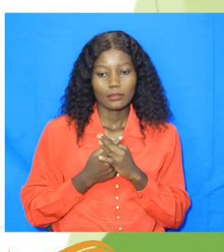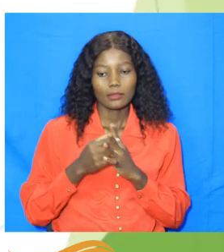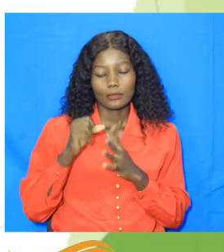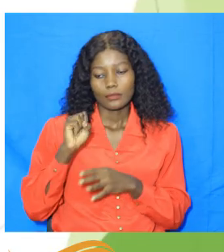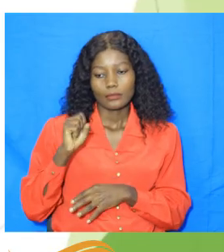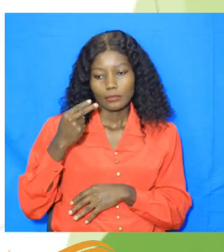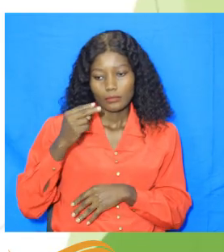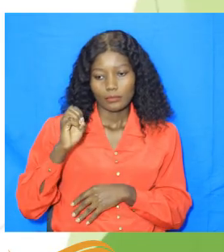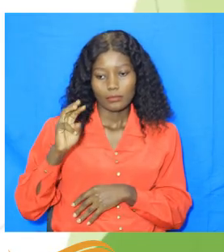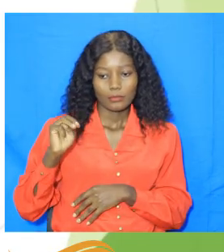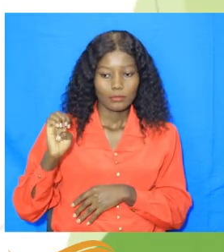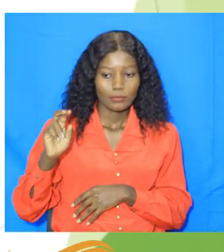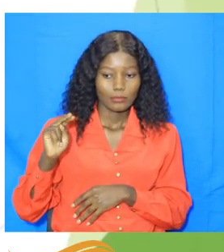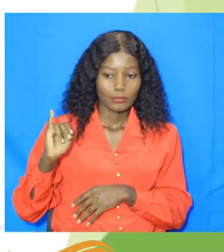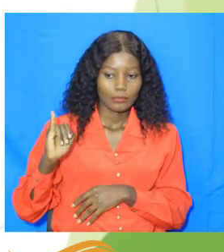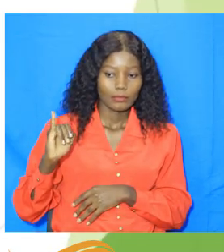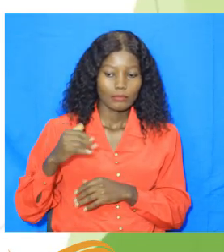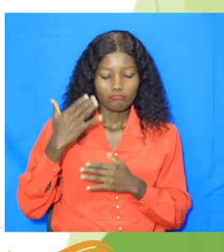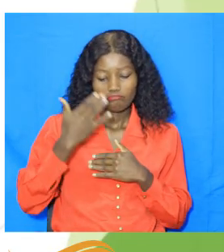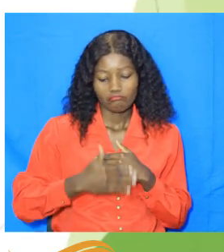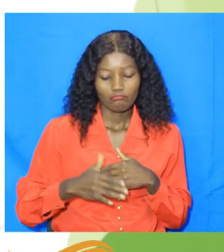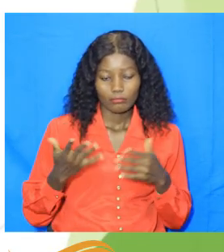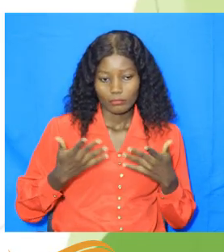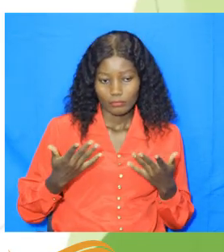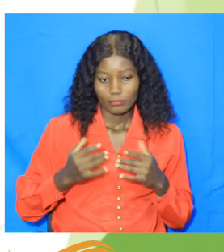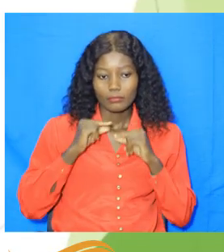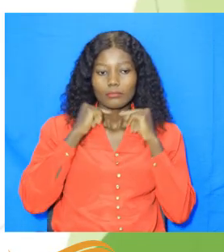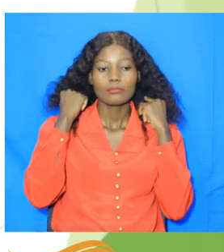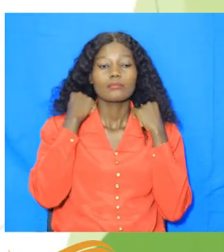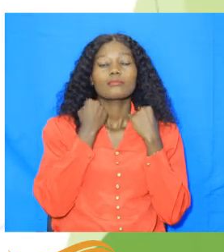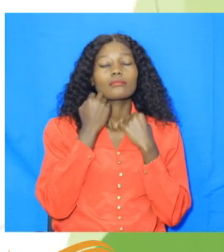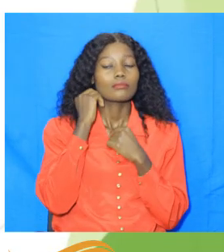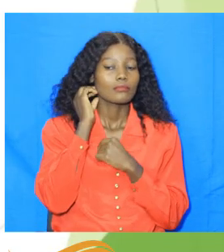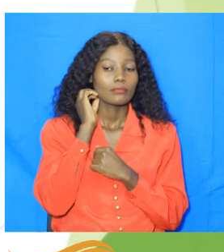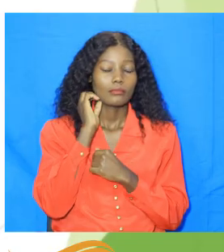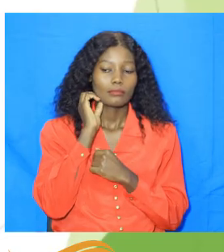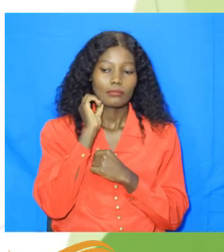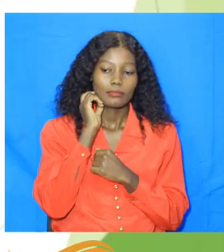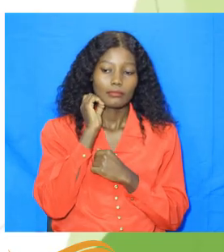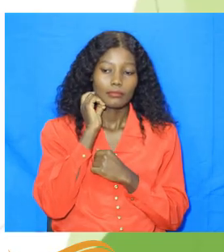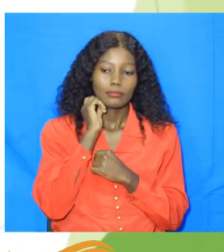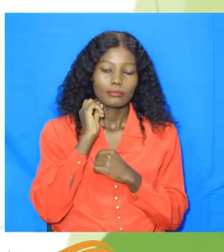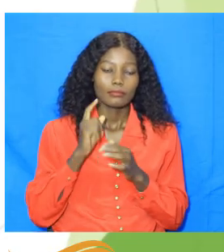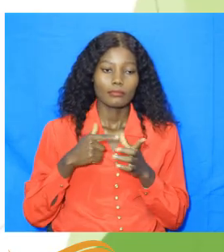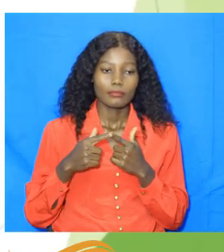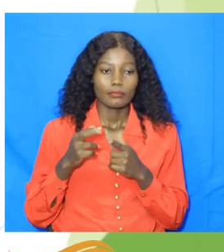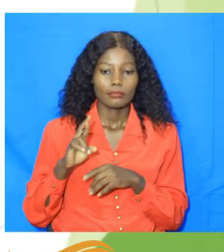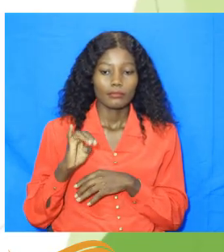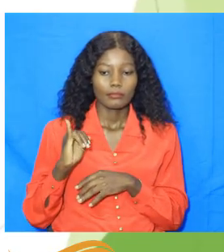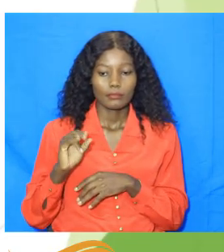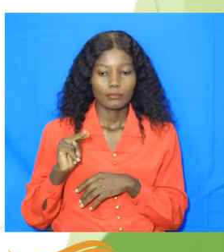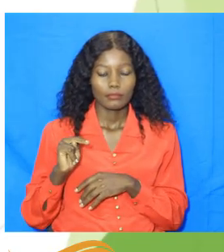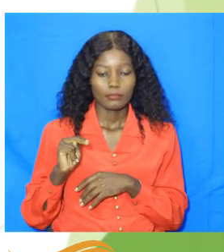shomeni, that is in front where the guests are, shomeni, rei,